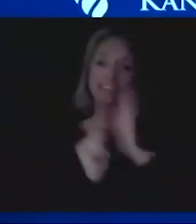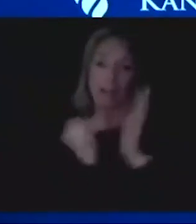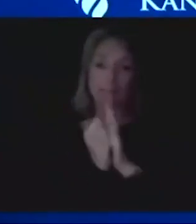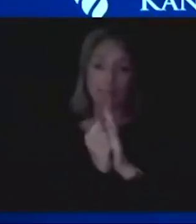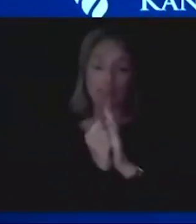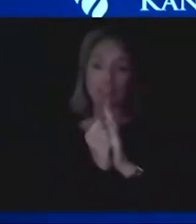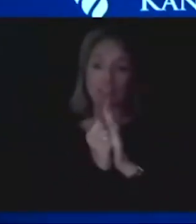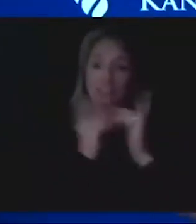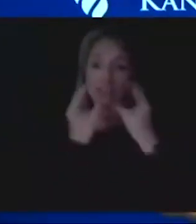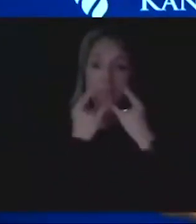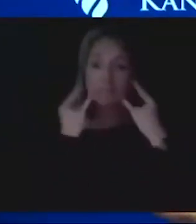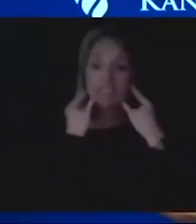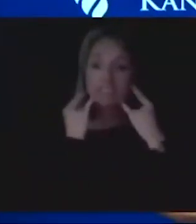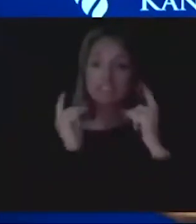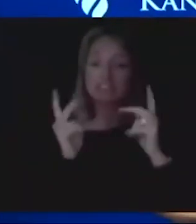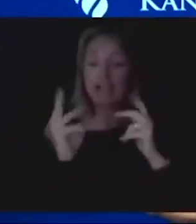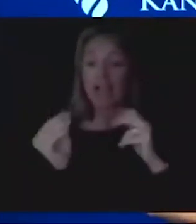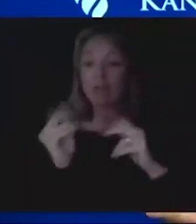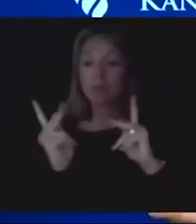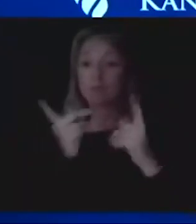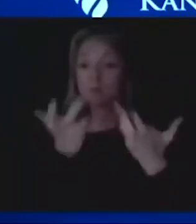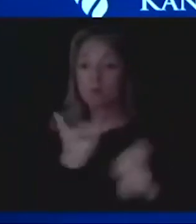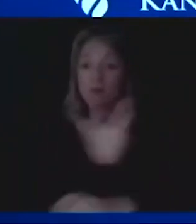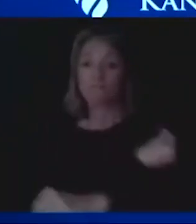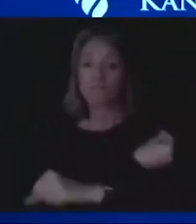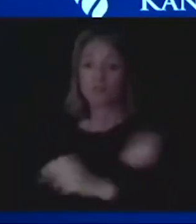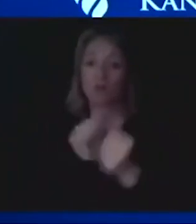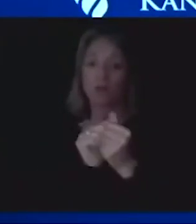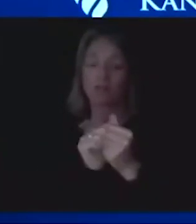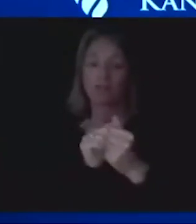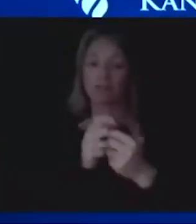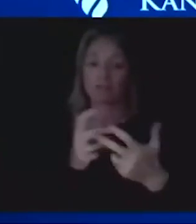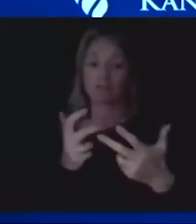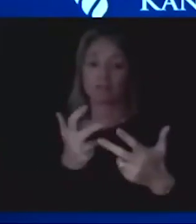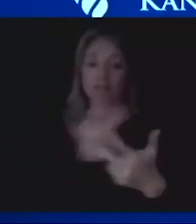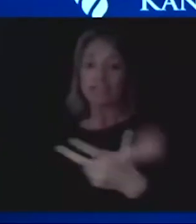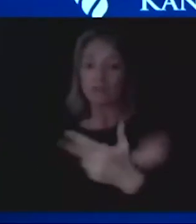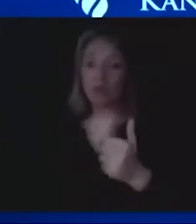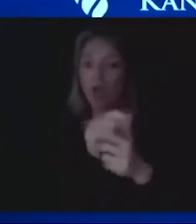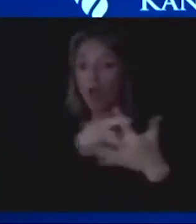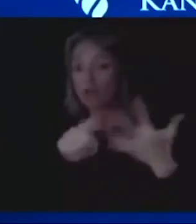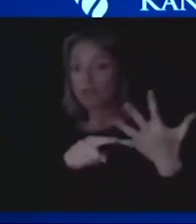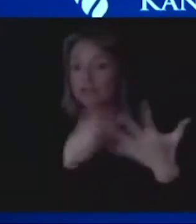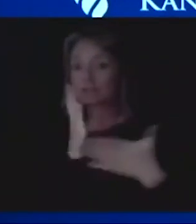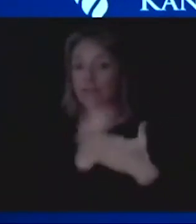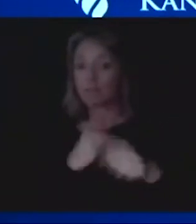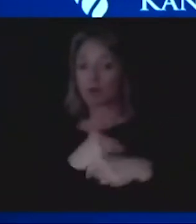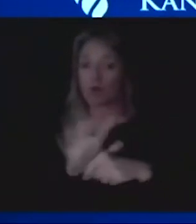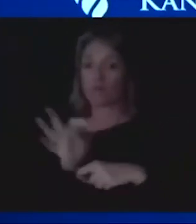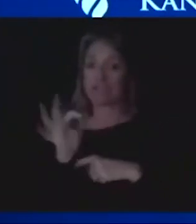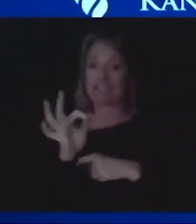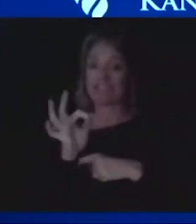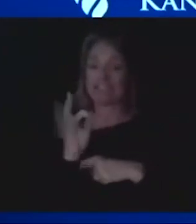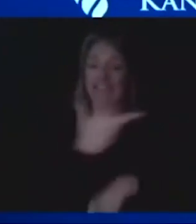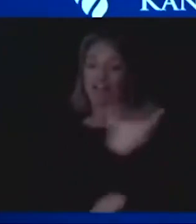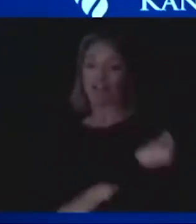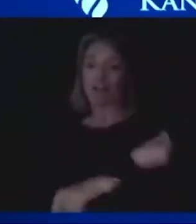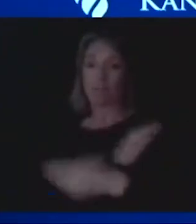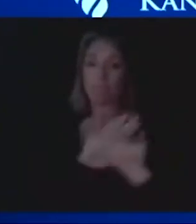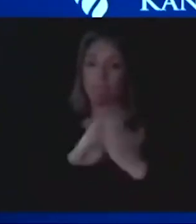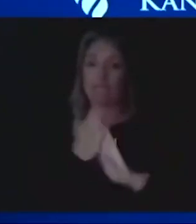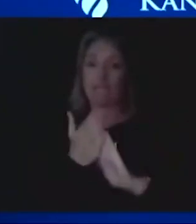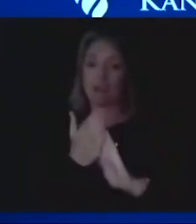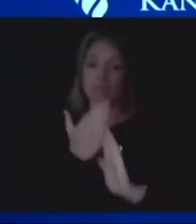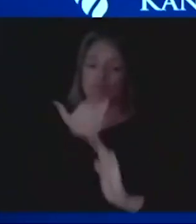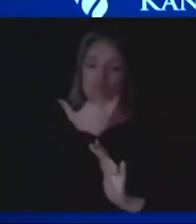to get vaccinated. And you have to get vaccinated with all this other stuff. But somehow the COVID-19 vaccine has become the wrong thing